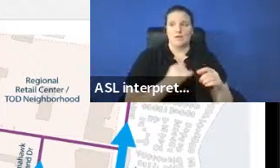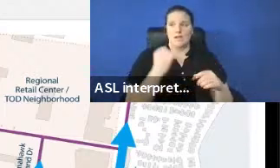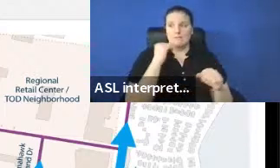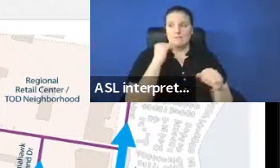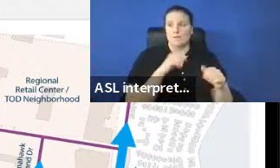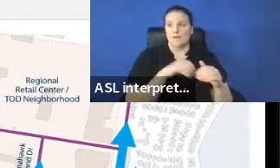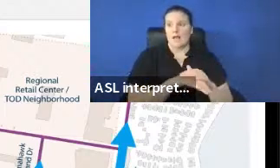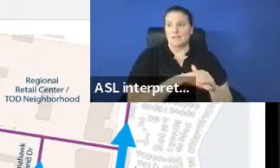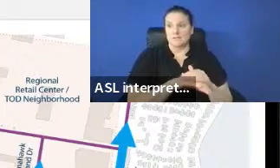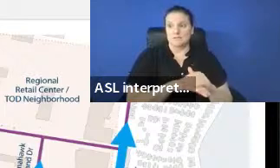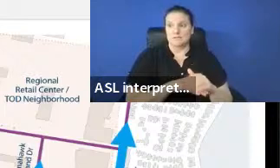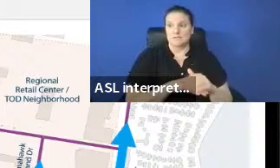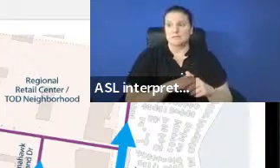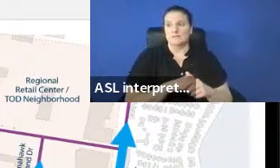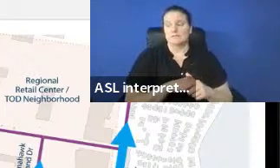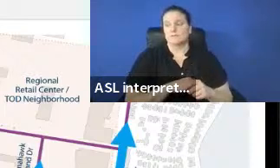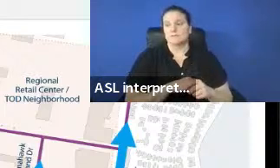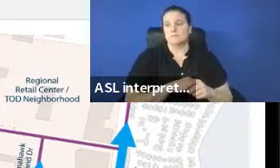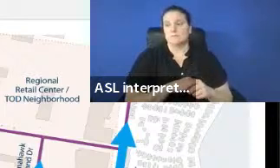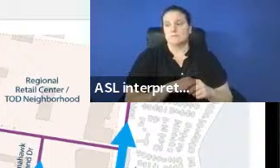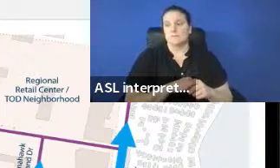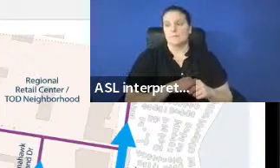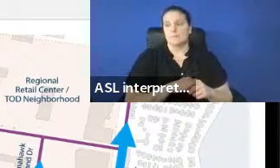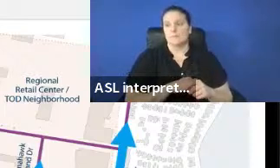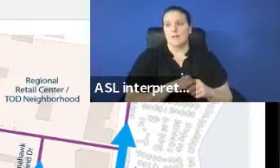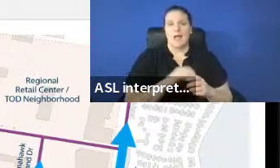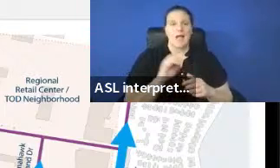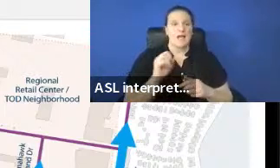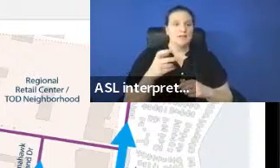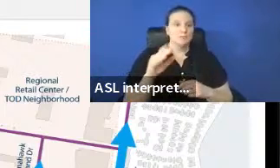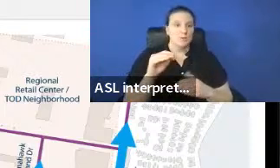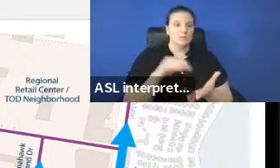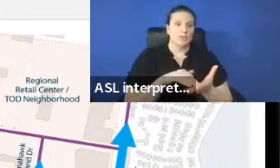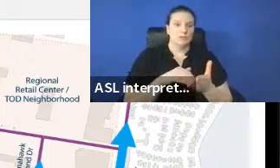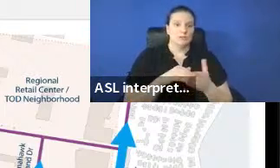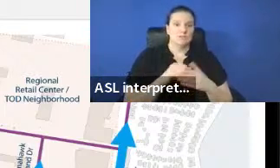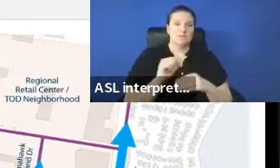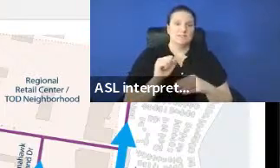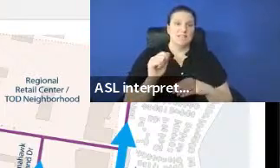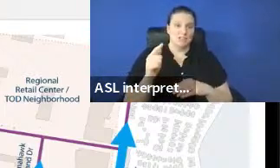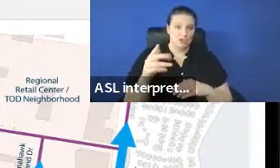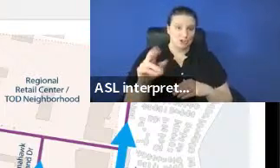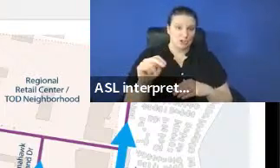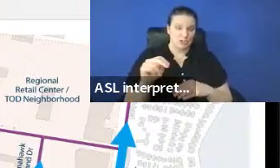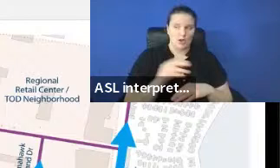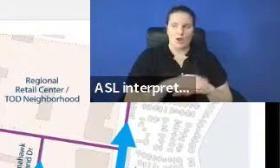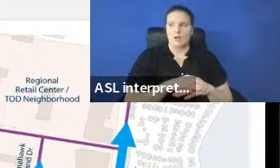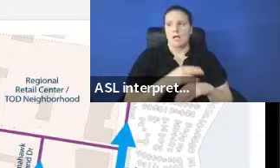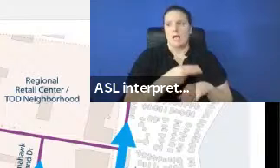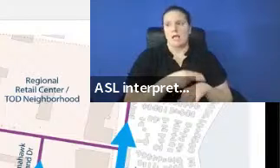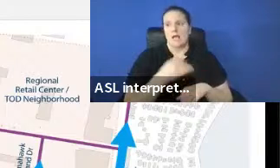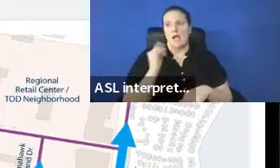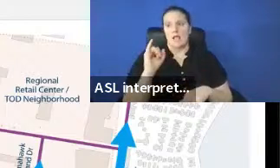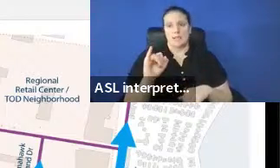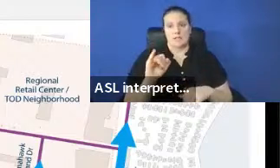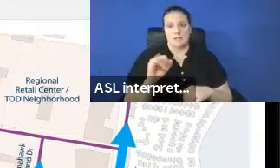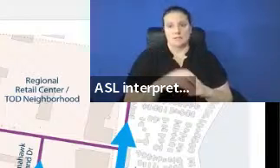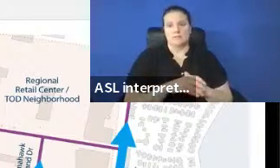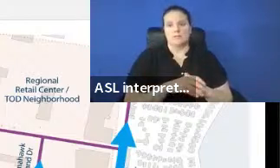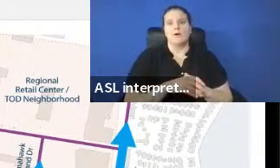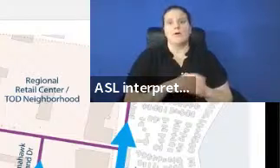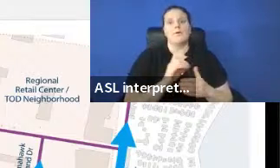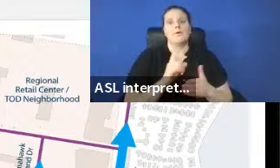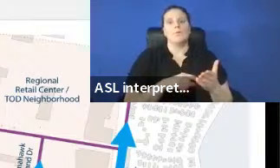access the Expo Center station. And on Hayden Island, what streets